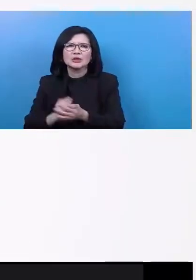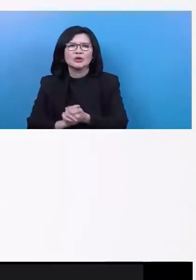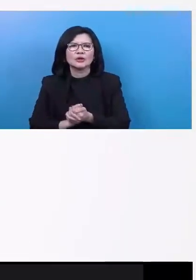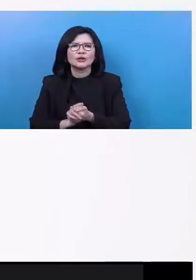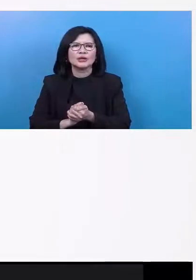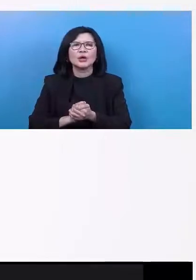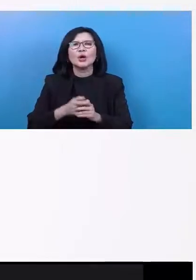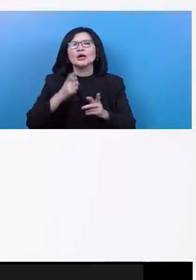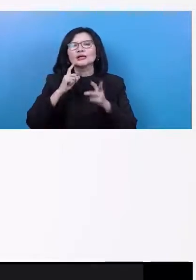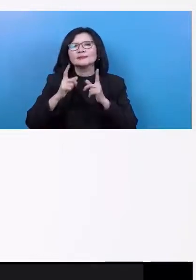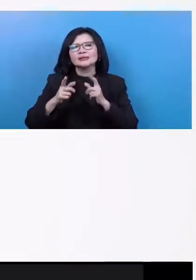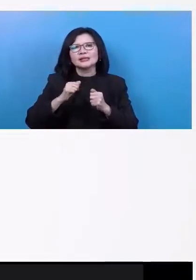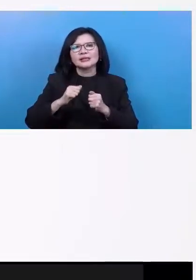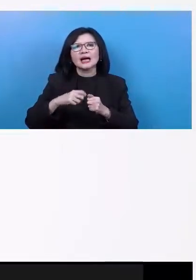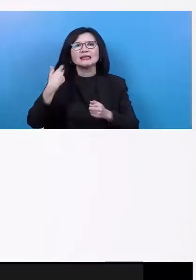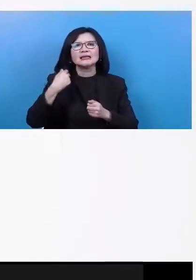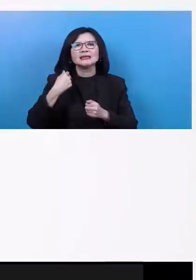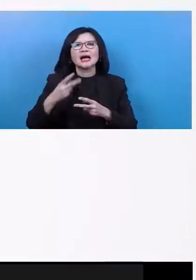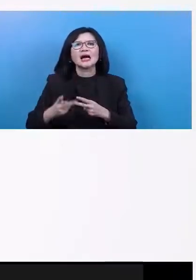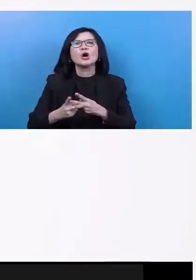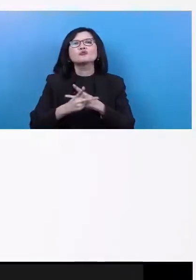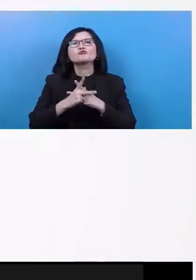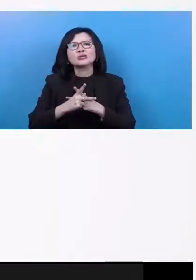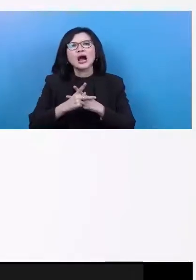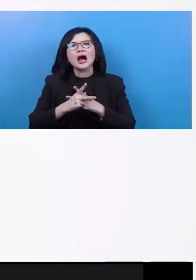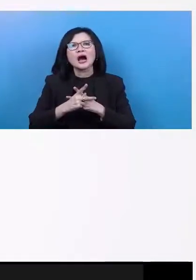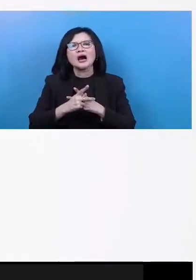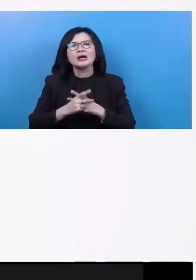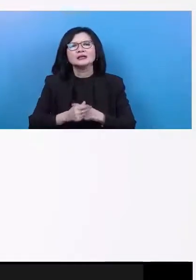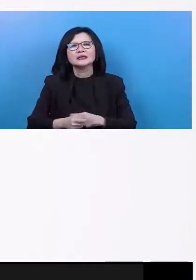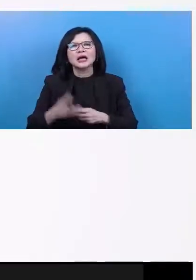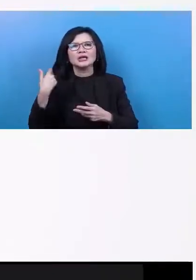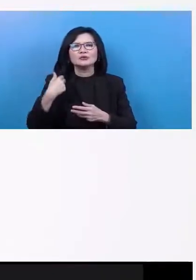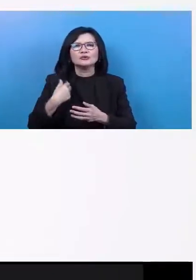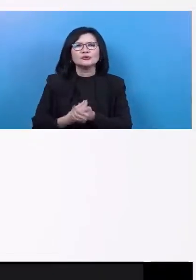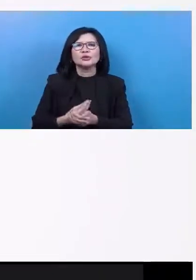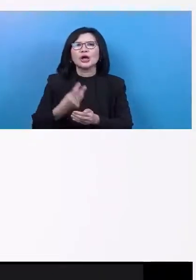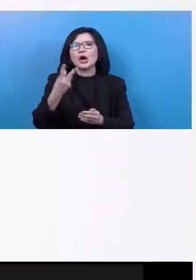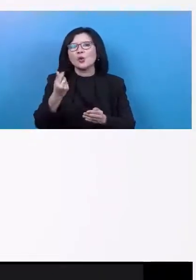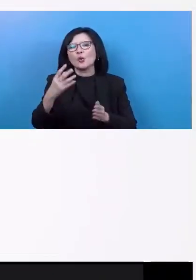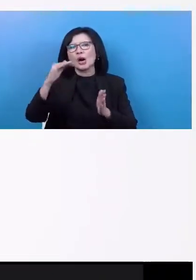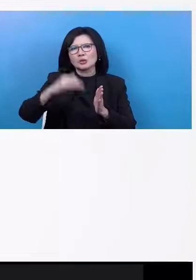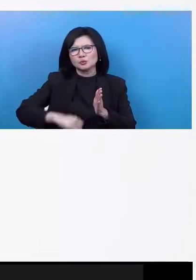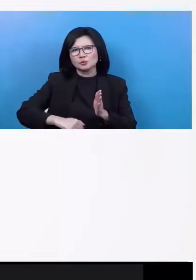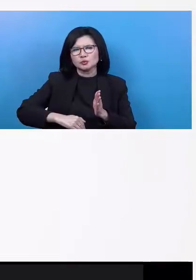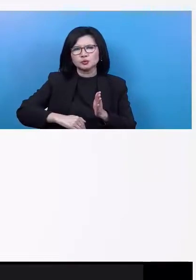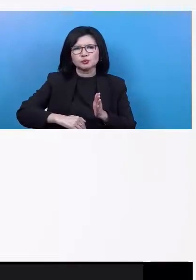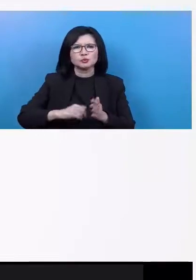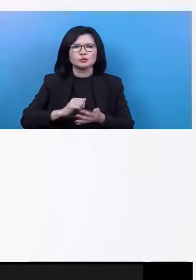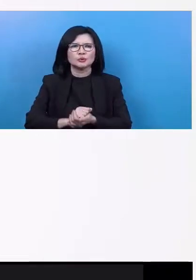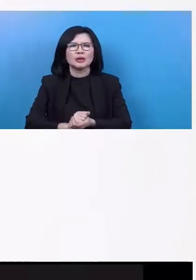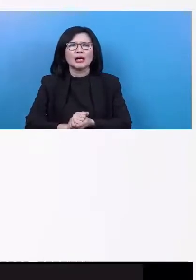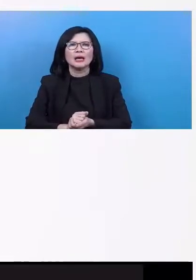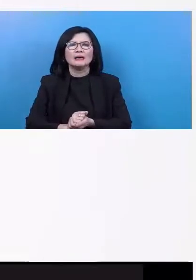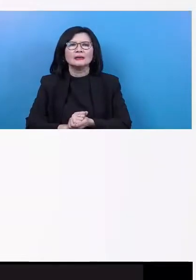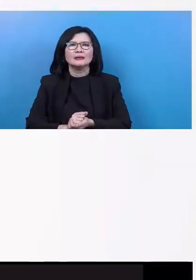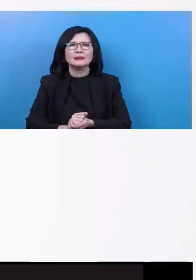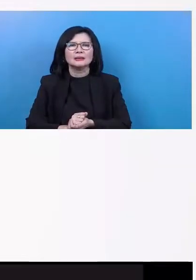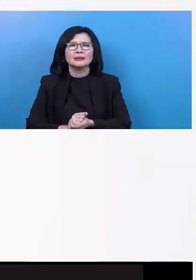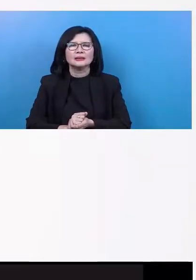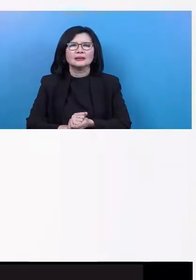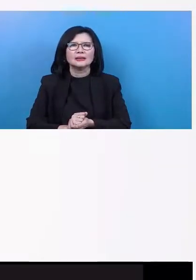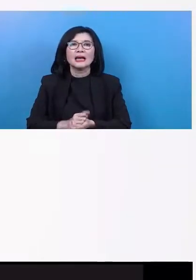debt, sudden and sharp write-downs from devaluation and insurance premiums. While we would have liked to touch down on all of these